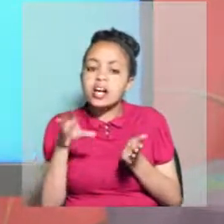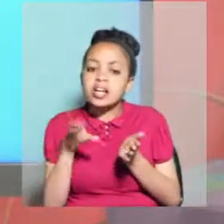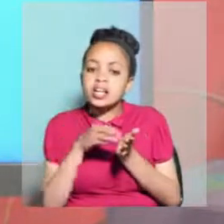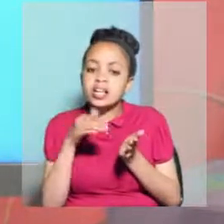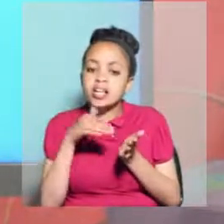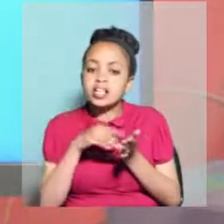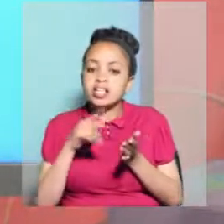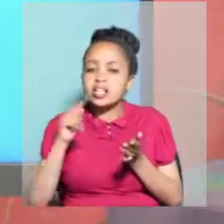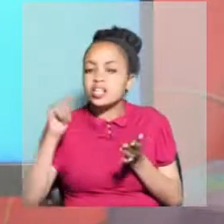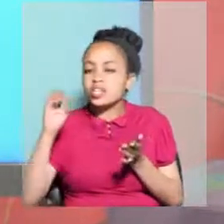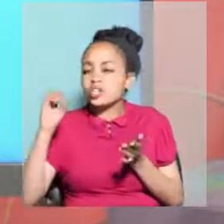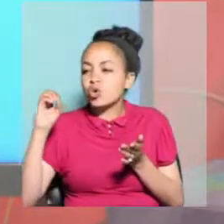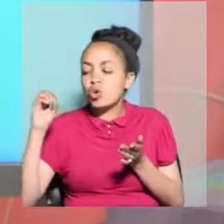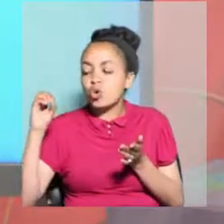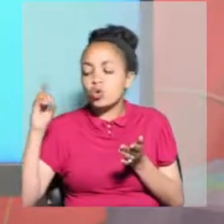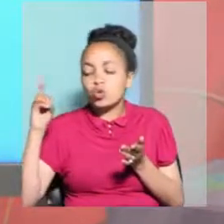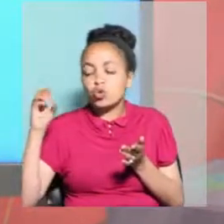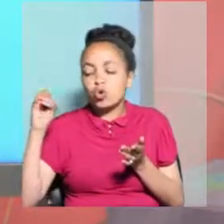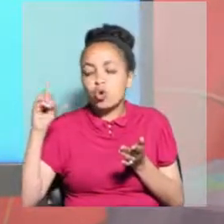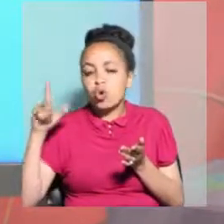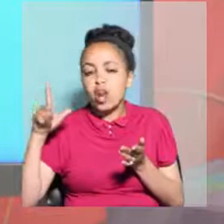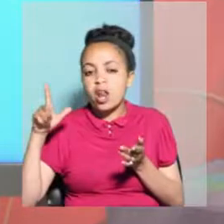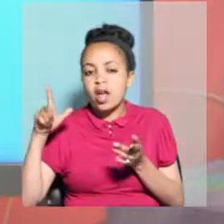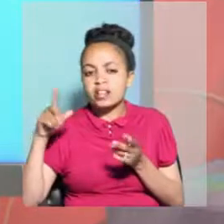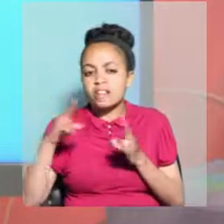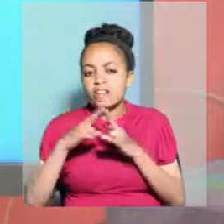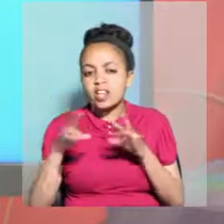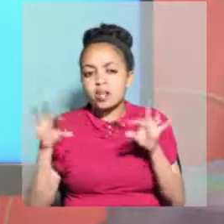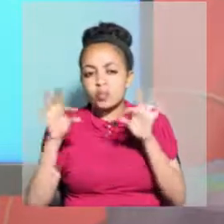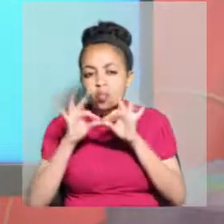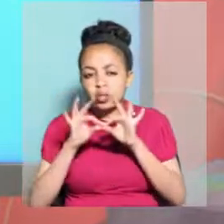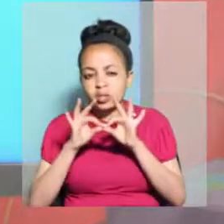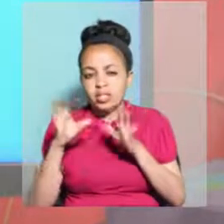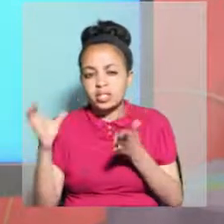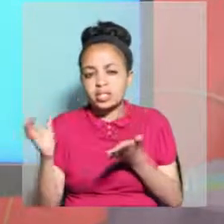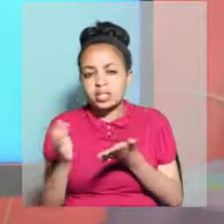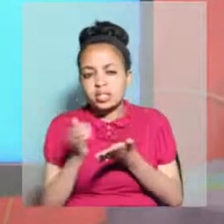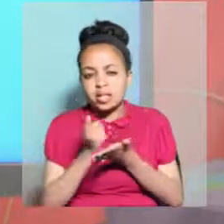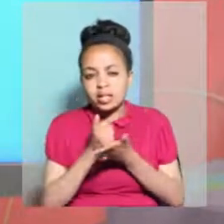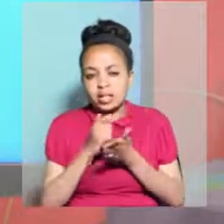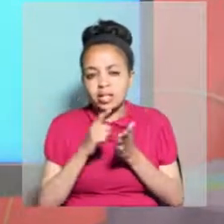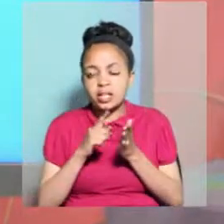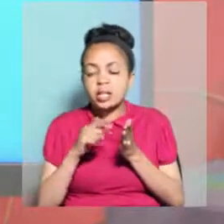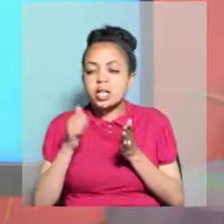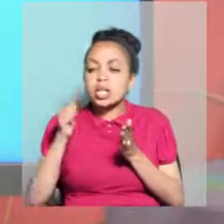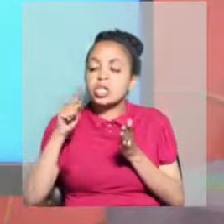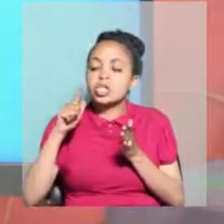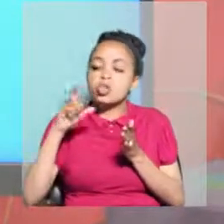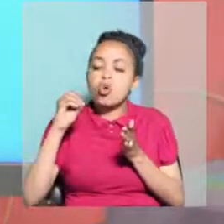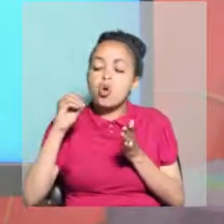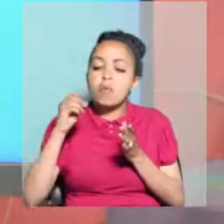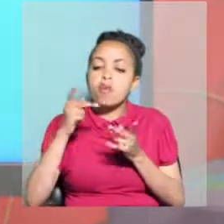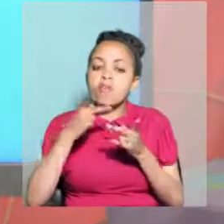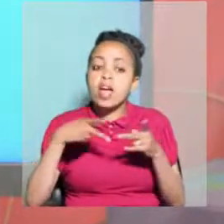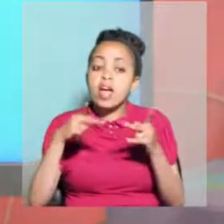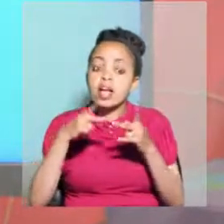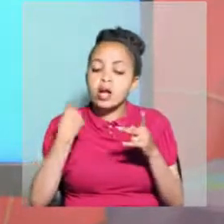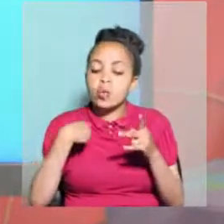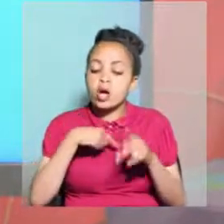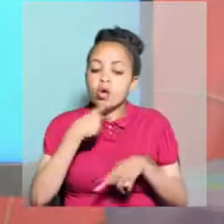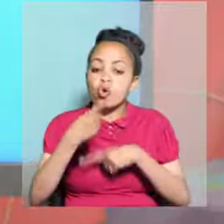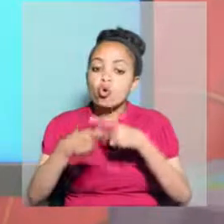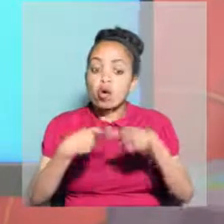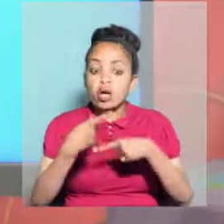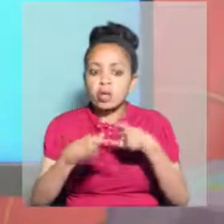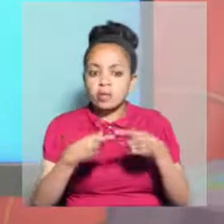Whereas theodolite, which is very important in taking height or that of slope of an area that you are going to take